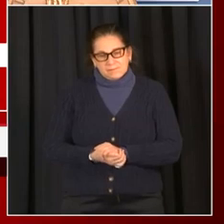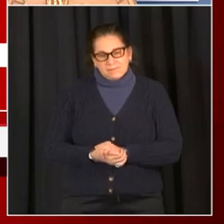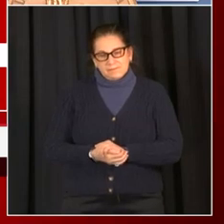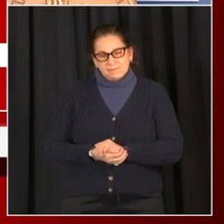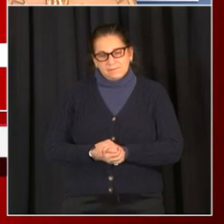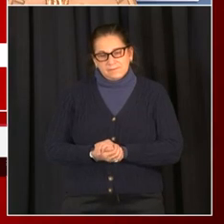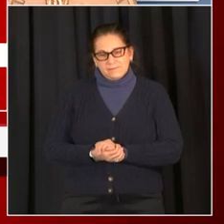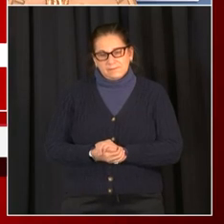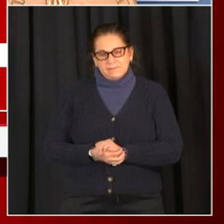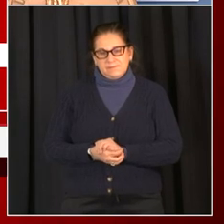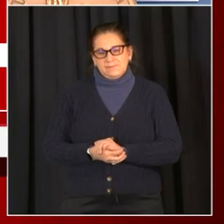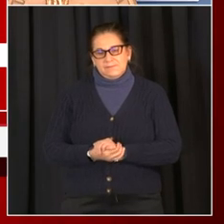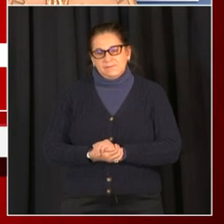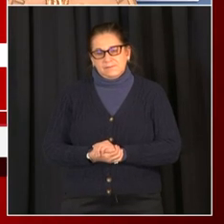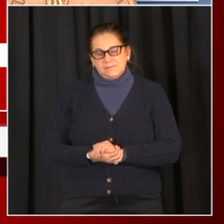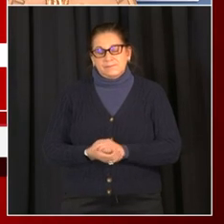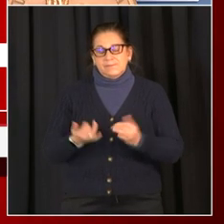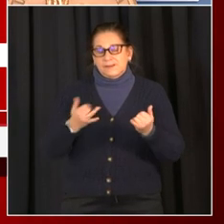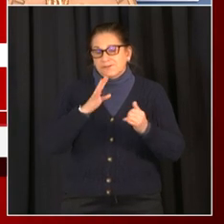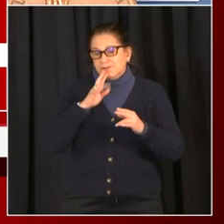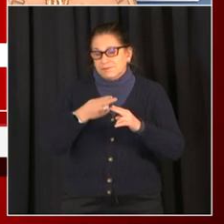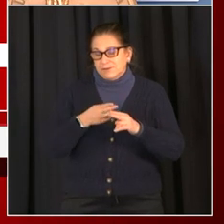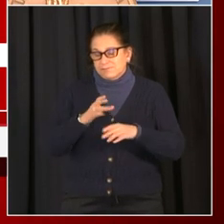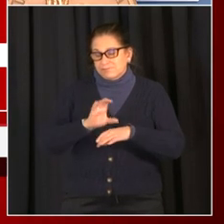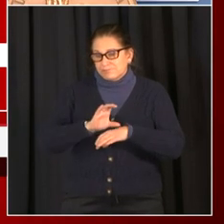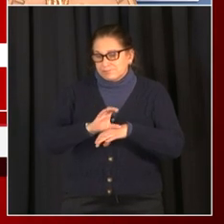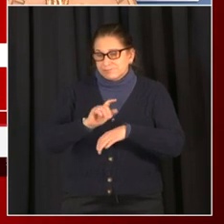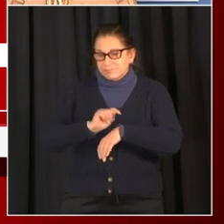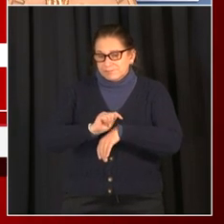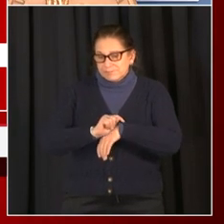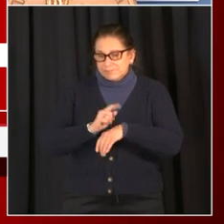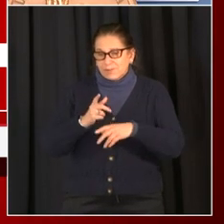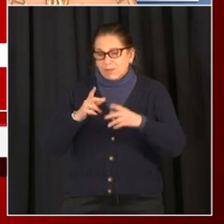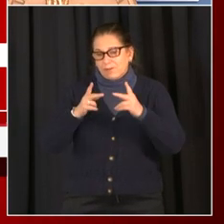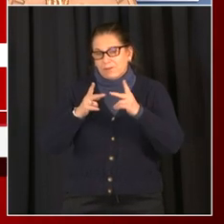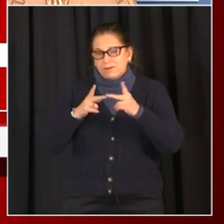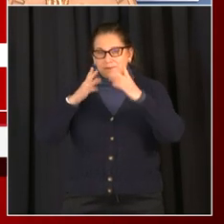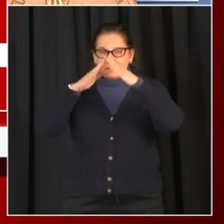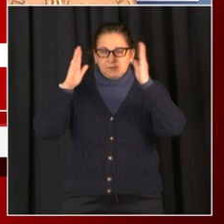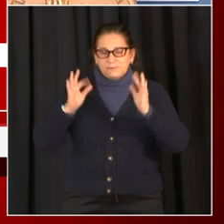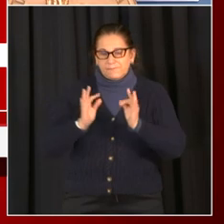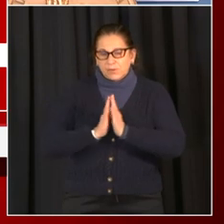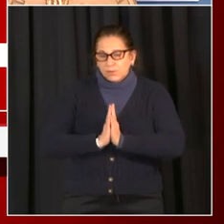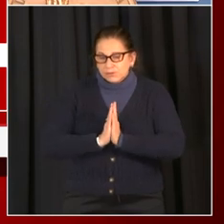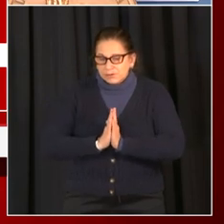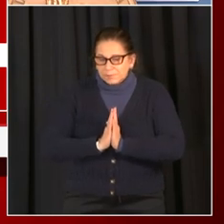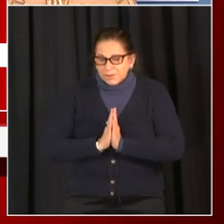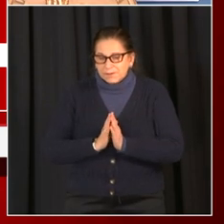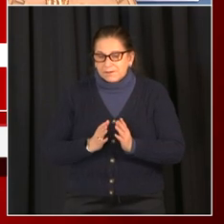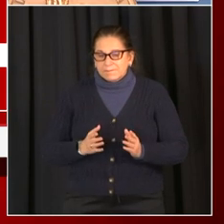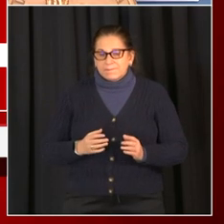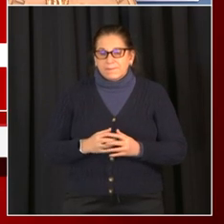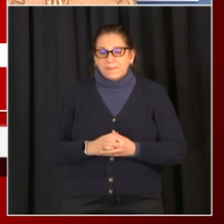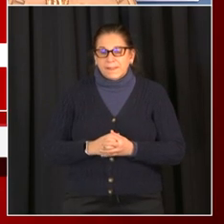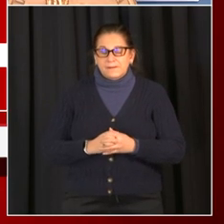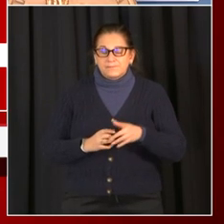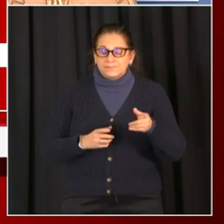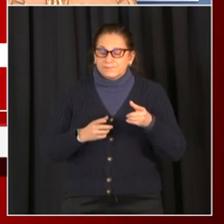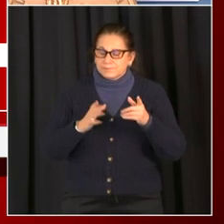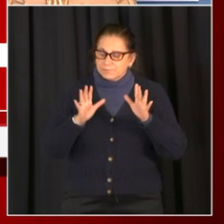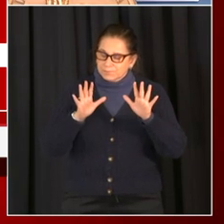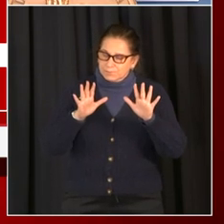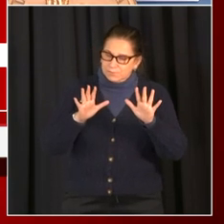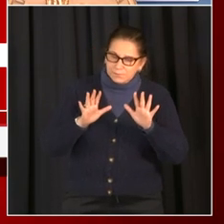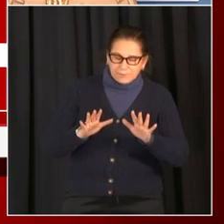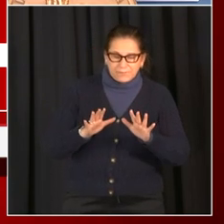of worship, obviously going to religious services is a wonderful tradition for this